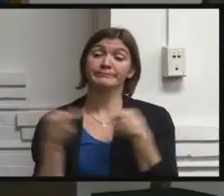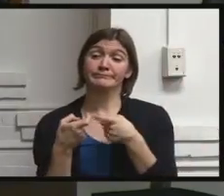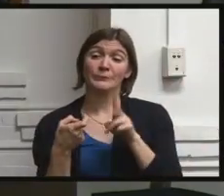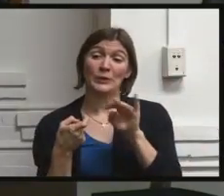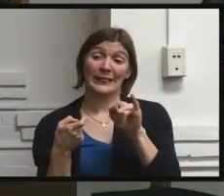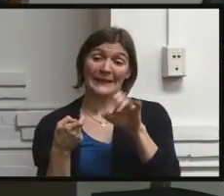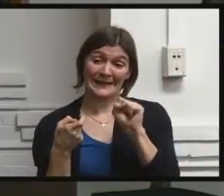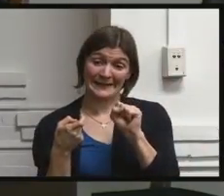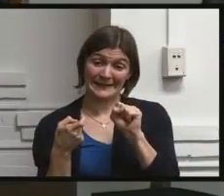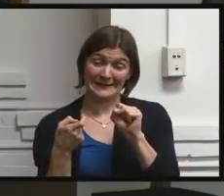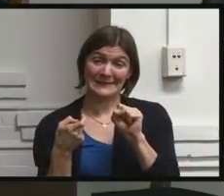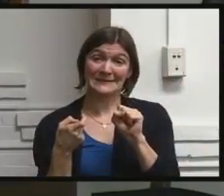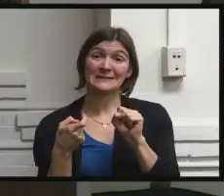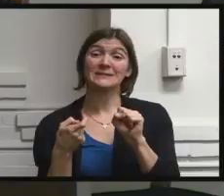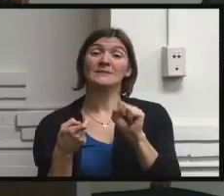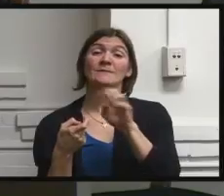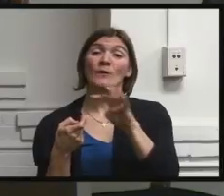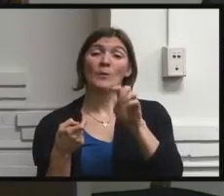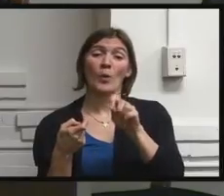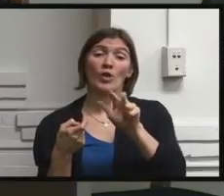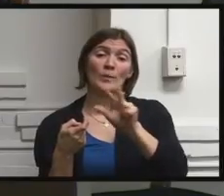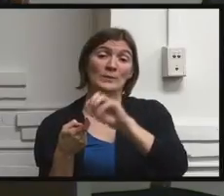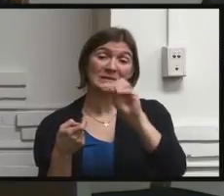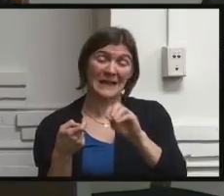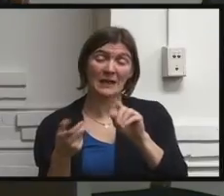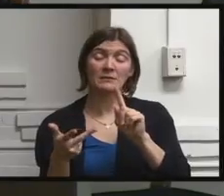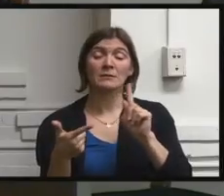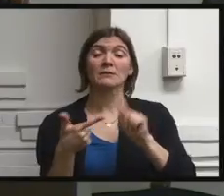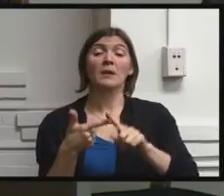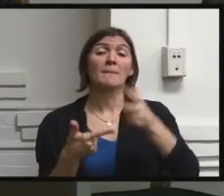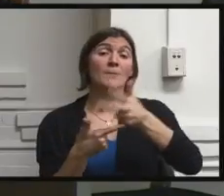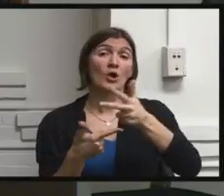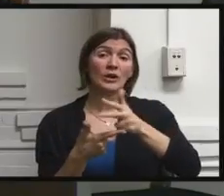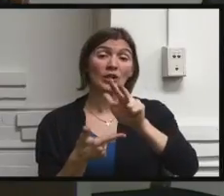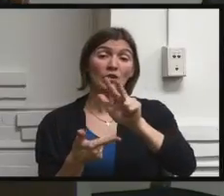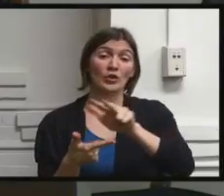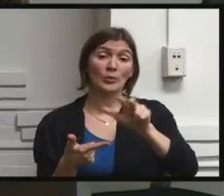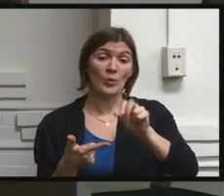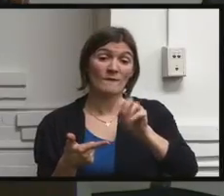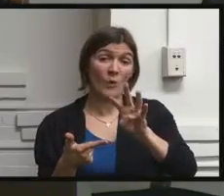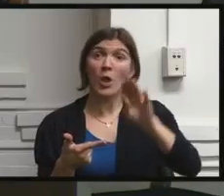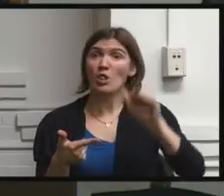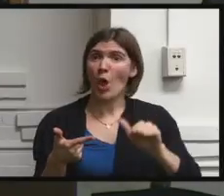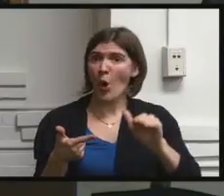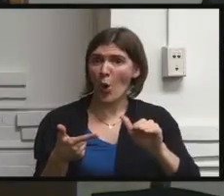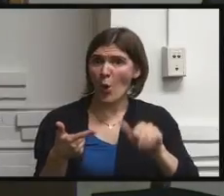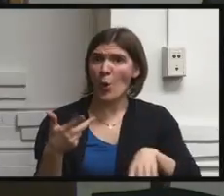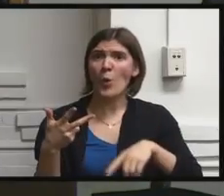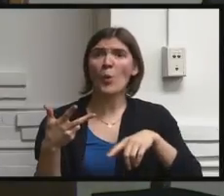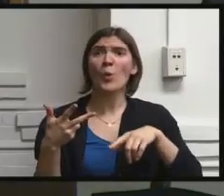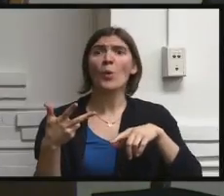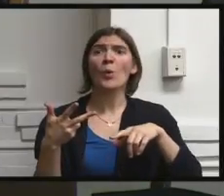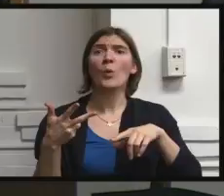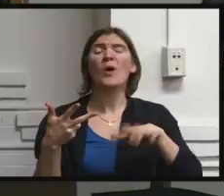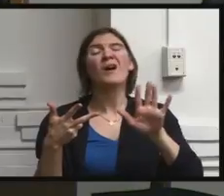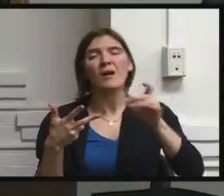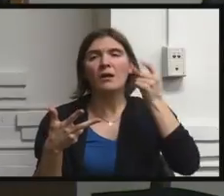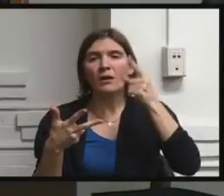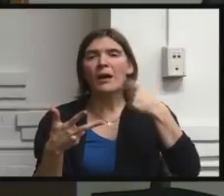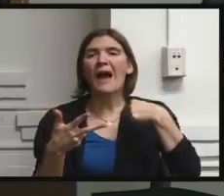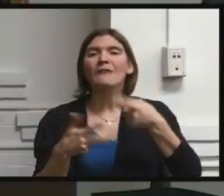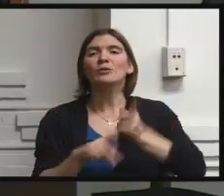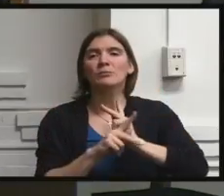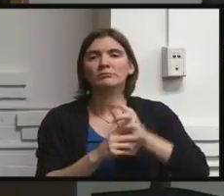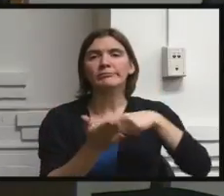fund was at 44.3, parking fund was at 33.4, and again, making an adjustment for